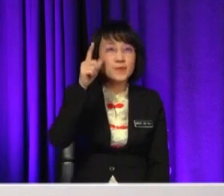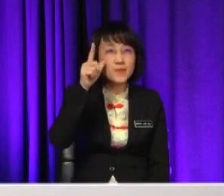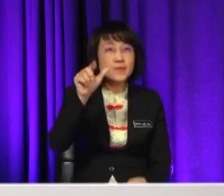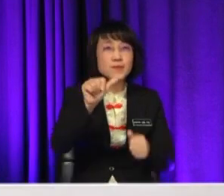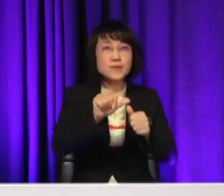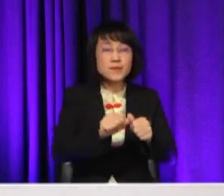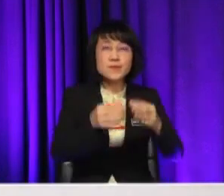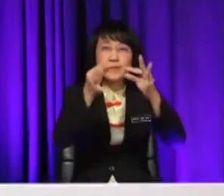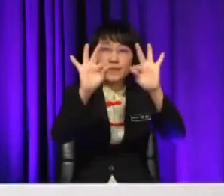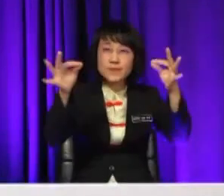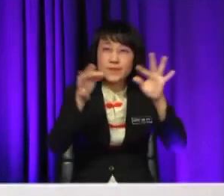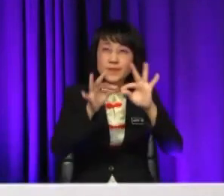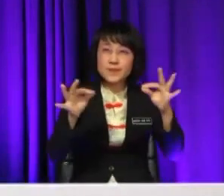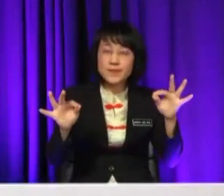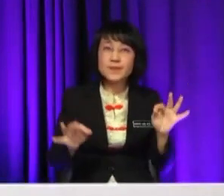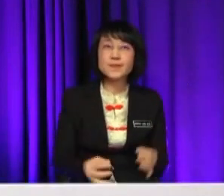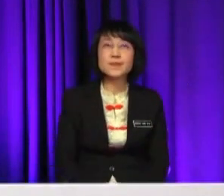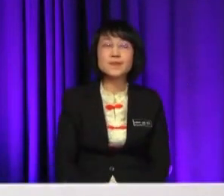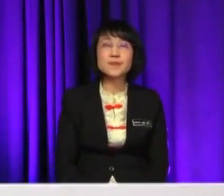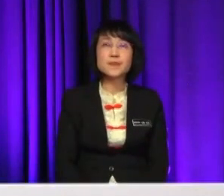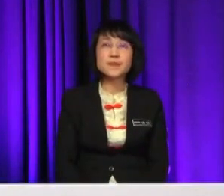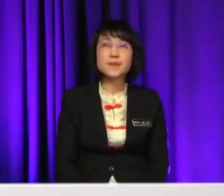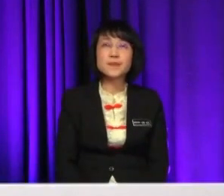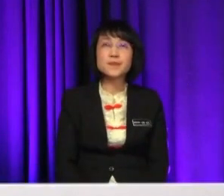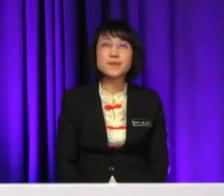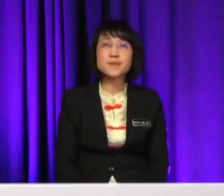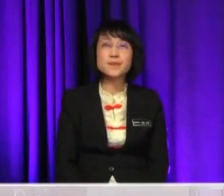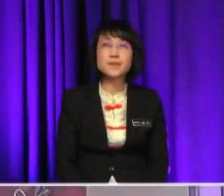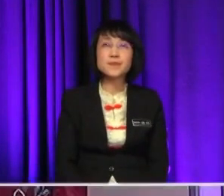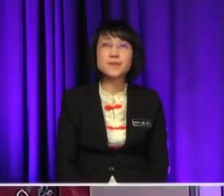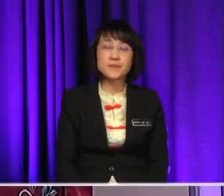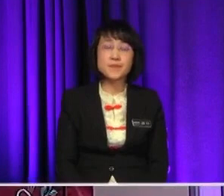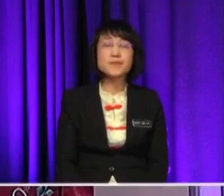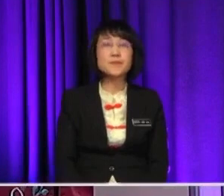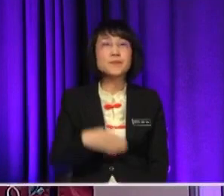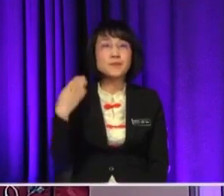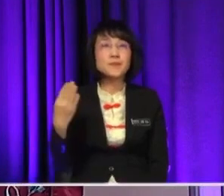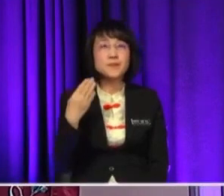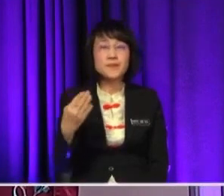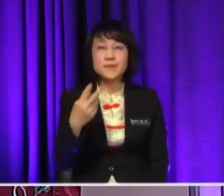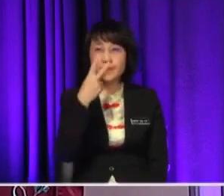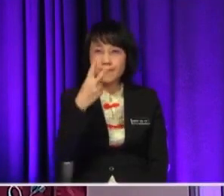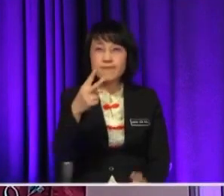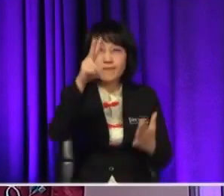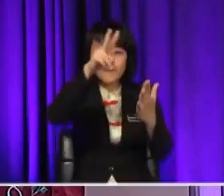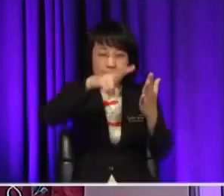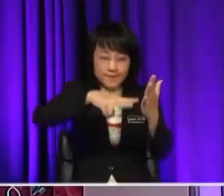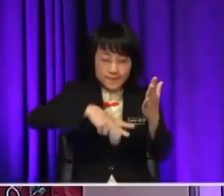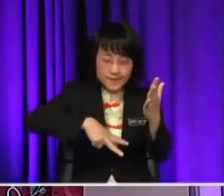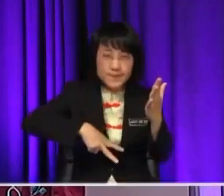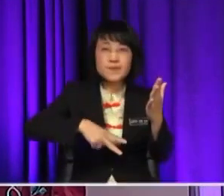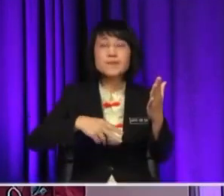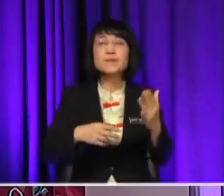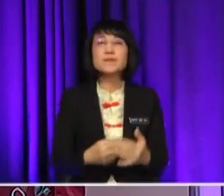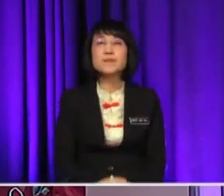one by one. Okay, awesome. So basically, we have to look at poems as a whole, right? Then we